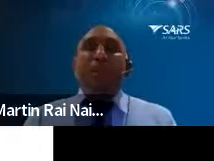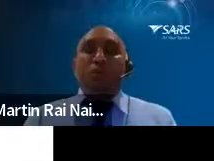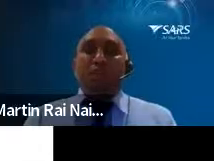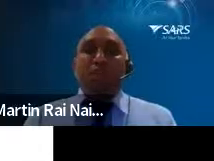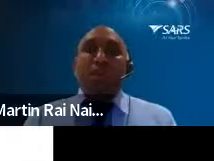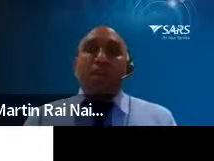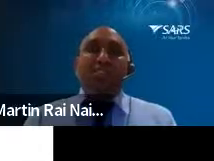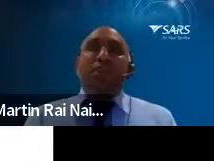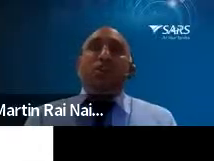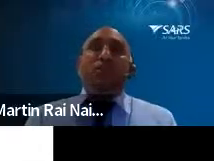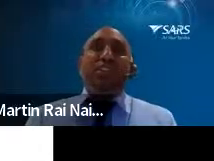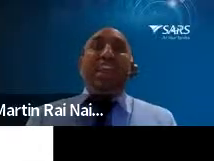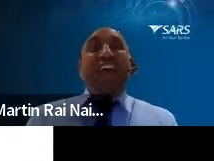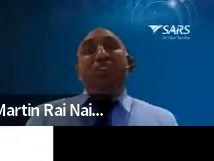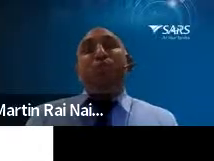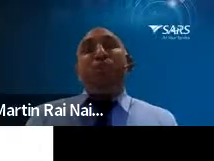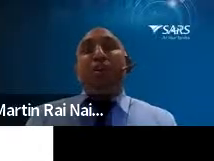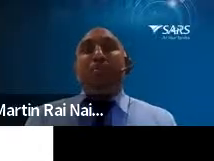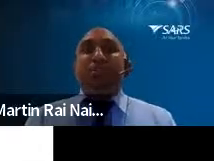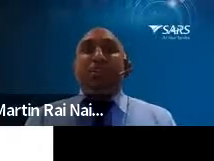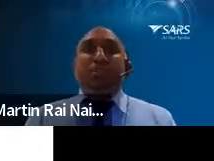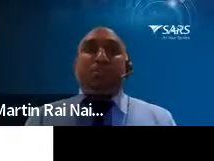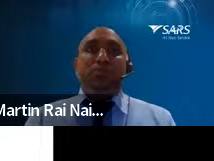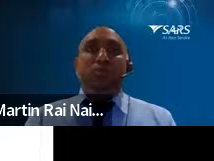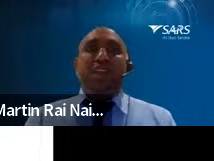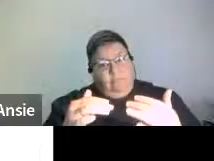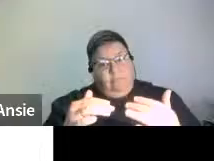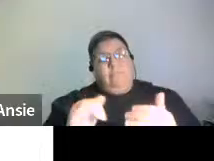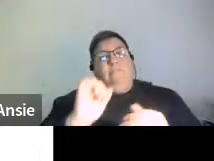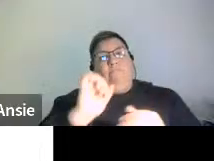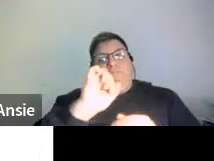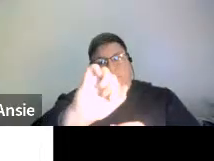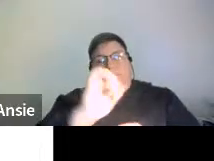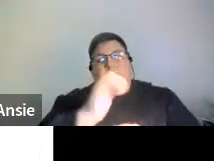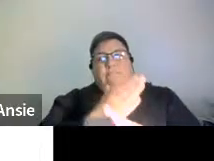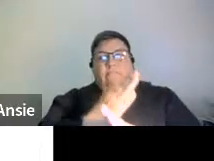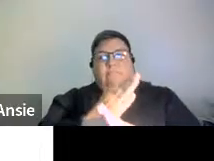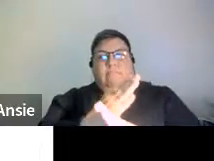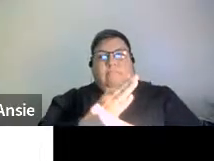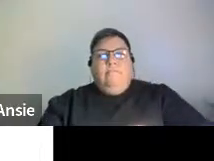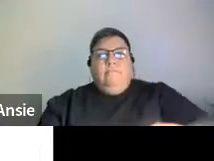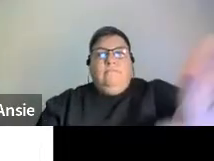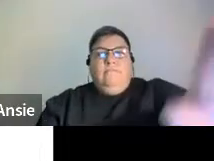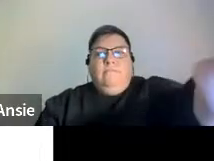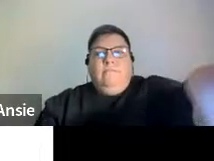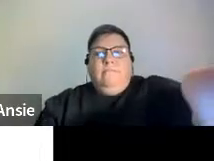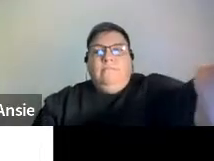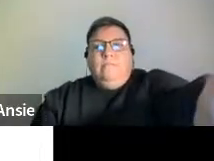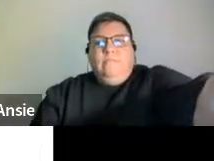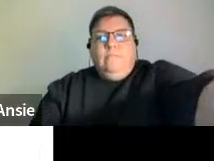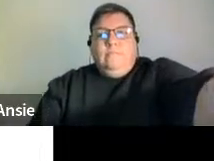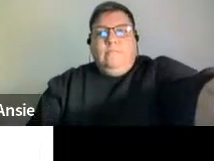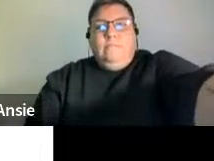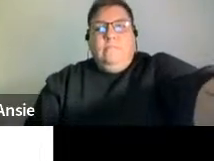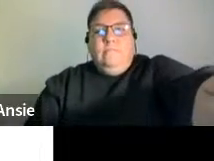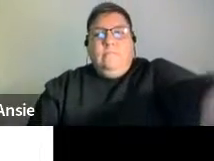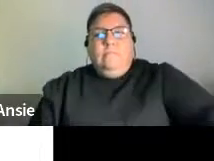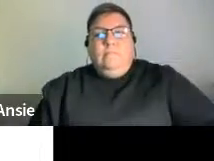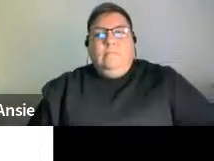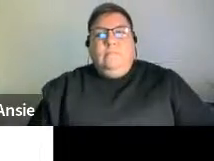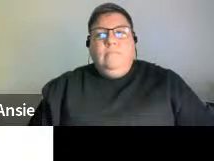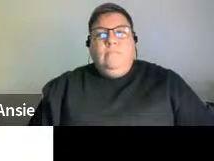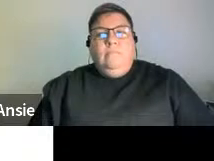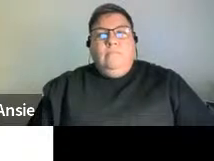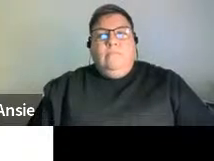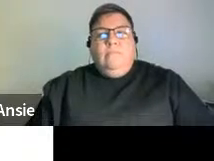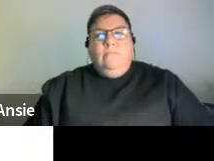are uploading is that of the actual representative. So what happens? There's information that are not